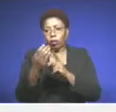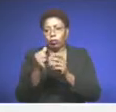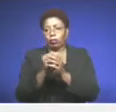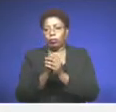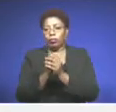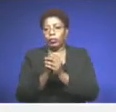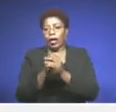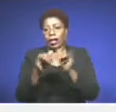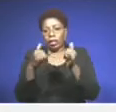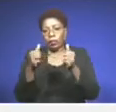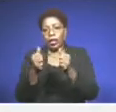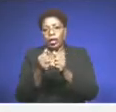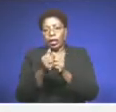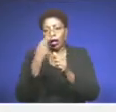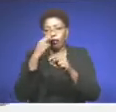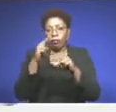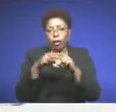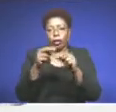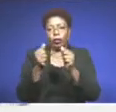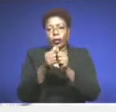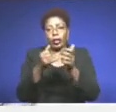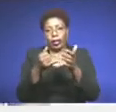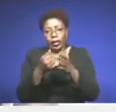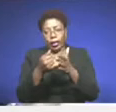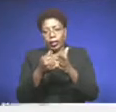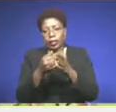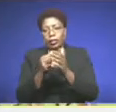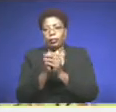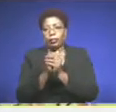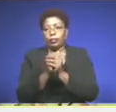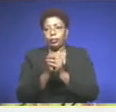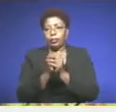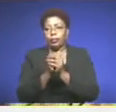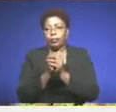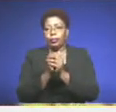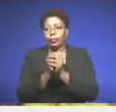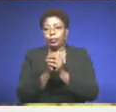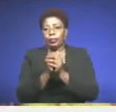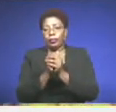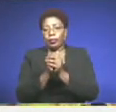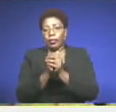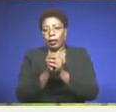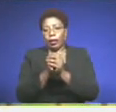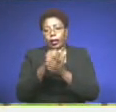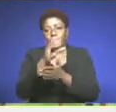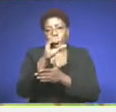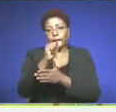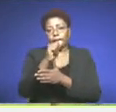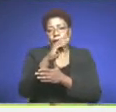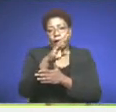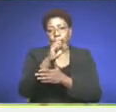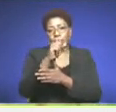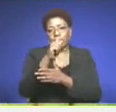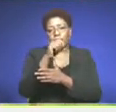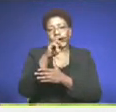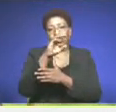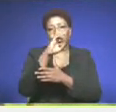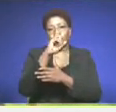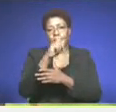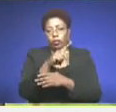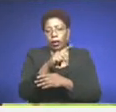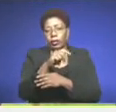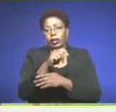And I play with it. I have fun with it. I get creative strokes, and abstract it a bit, that the actual image is still